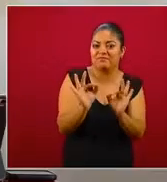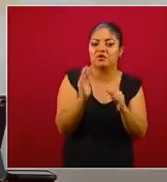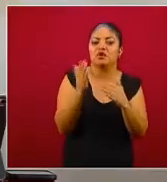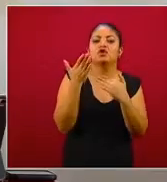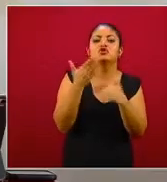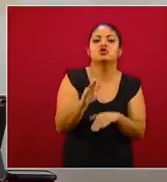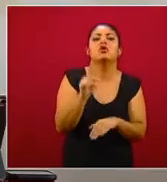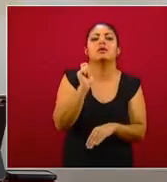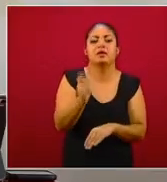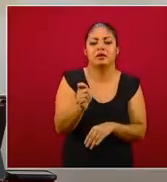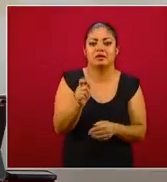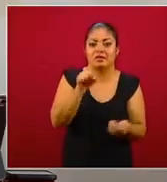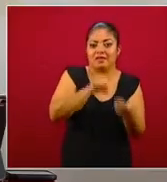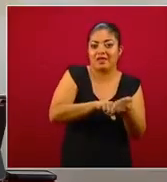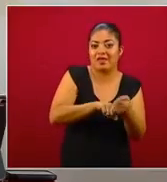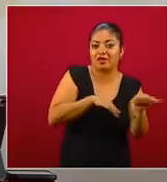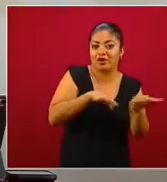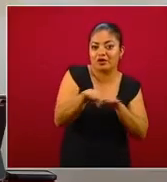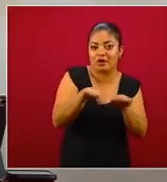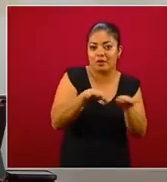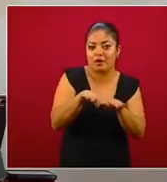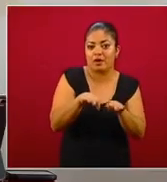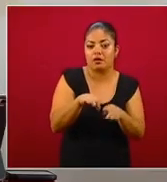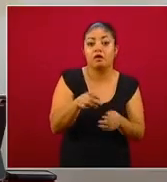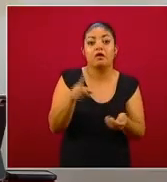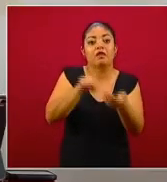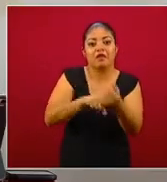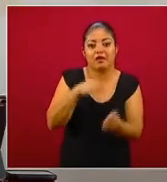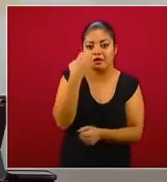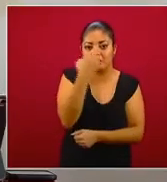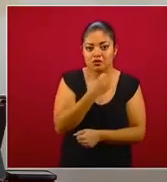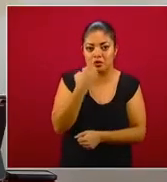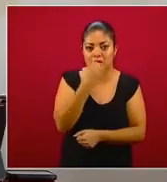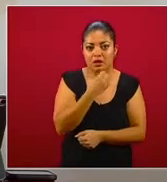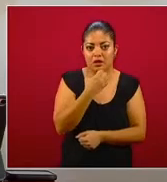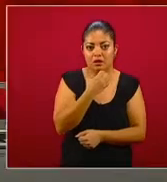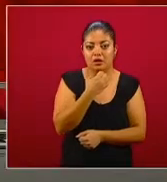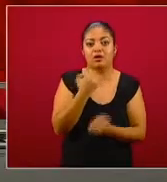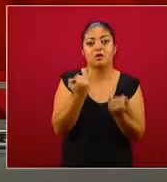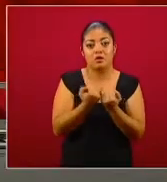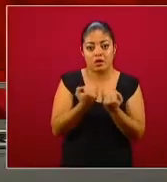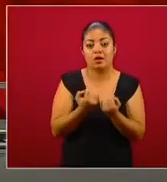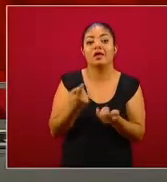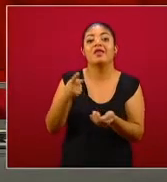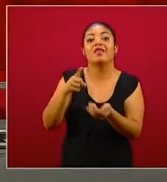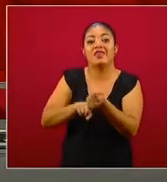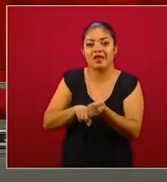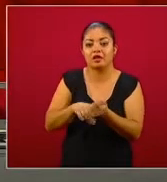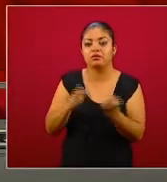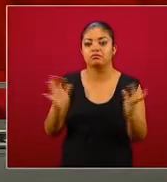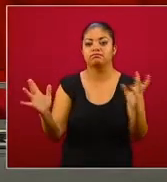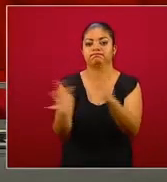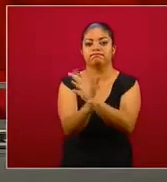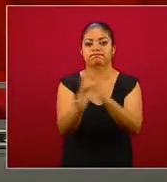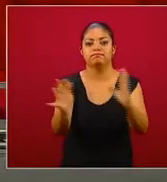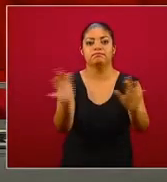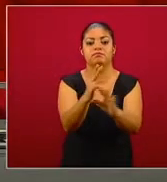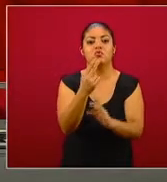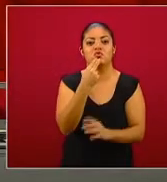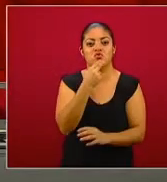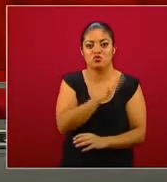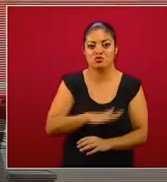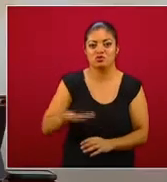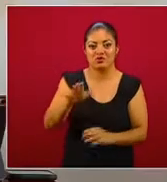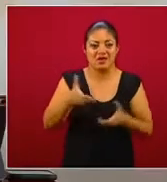and states of this country. And as of right now, we can recognize decreasing trends, for example, in Cancun,